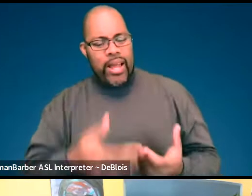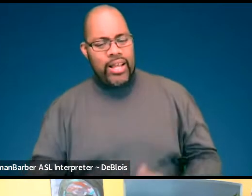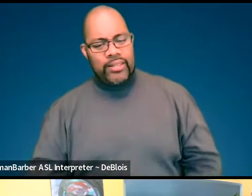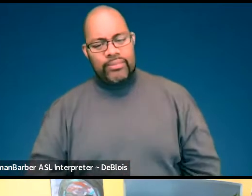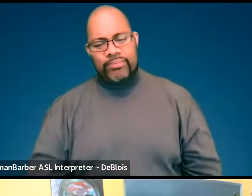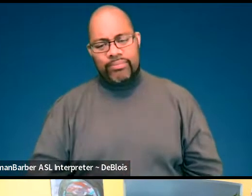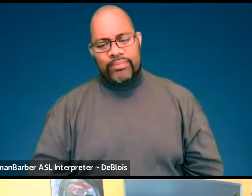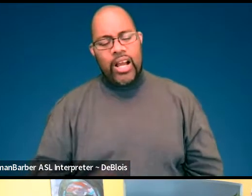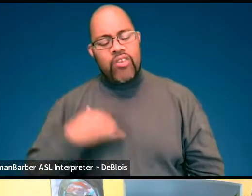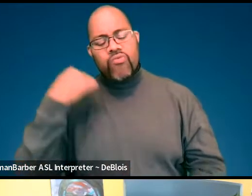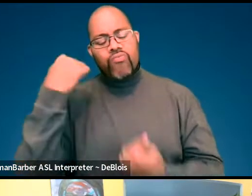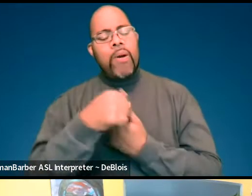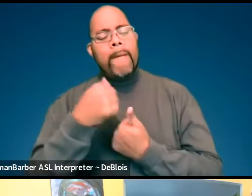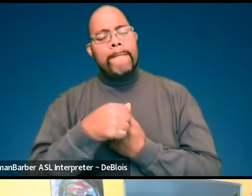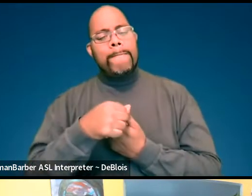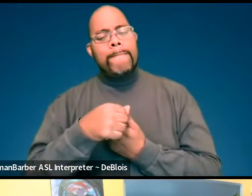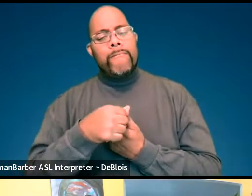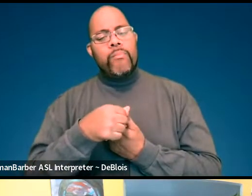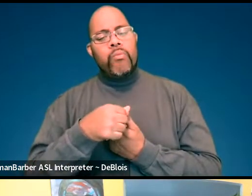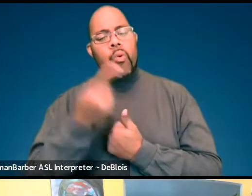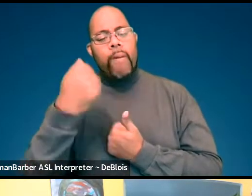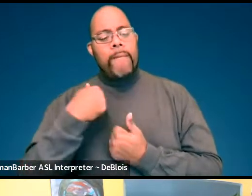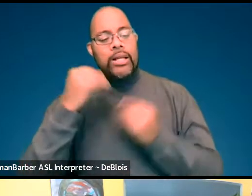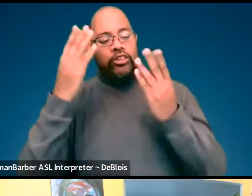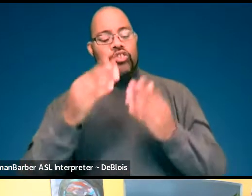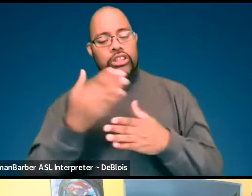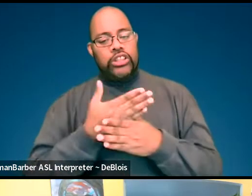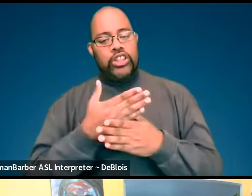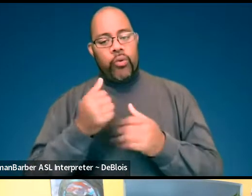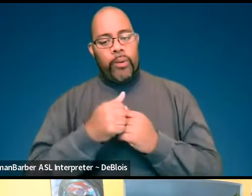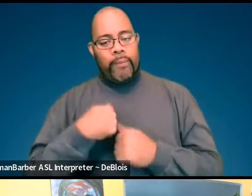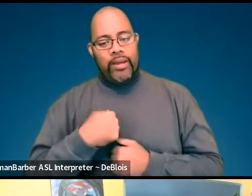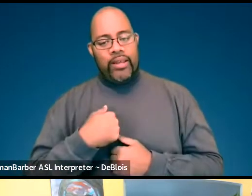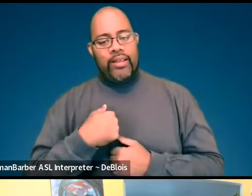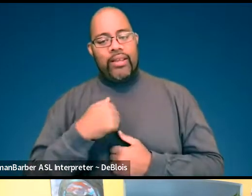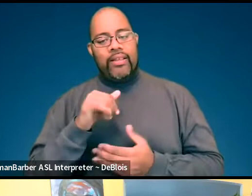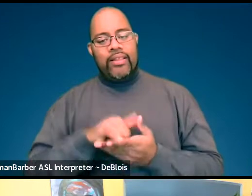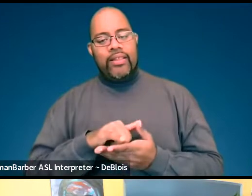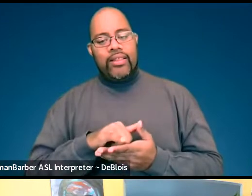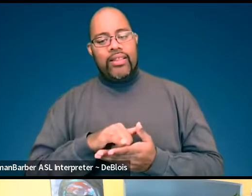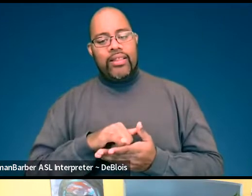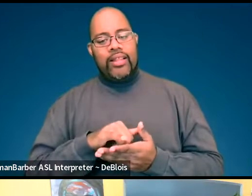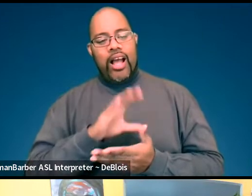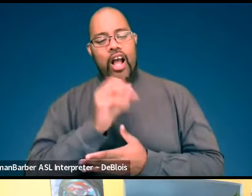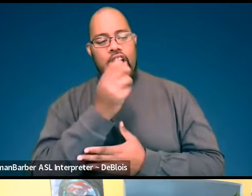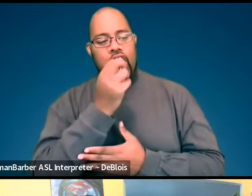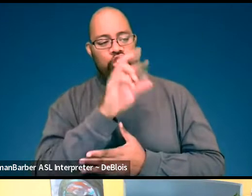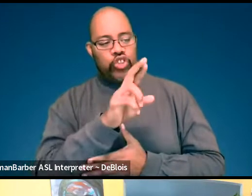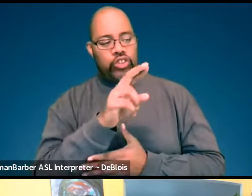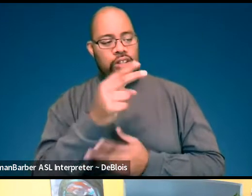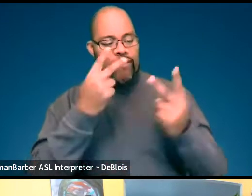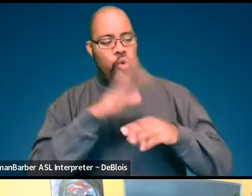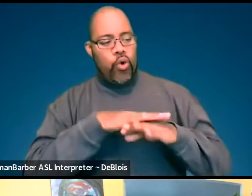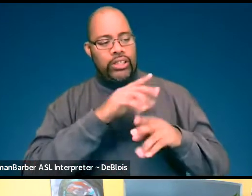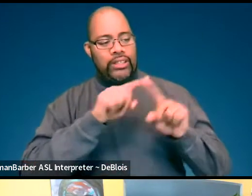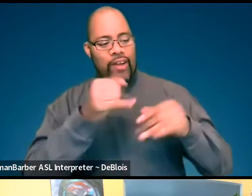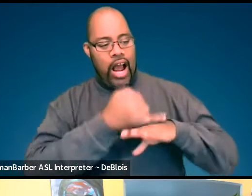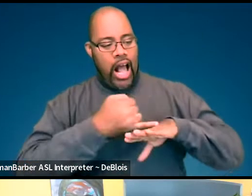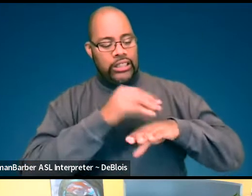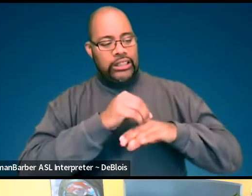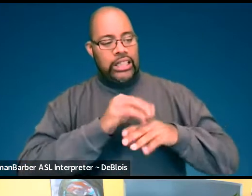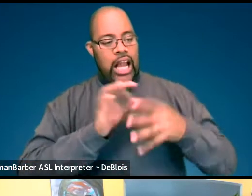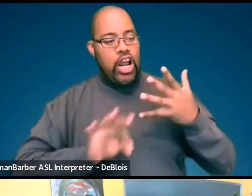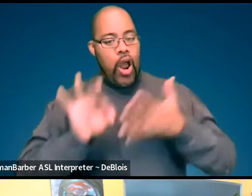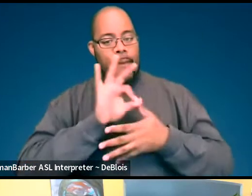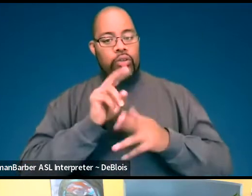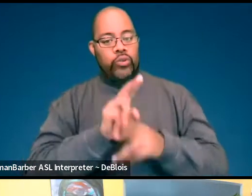I remember history, one of my professors sharing with me how the colonizers use on different islands in the Caribbean, use